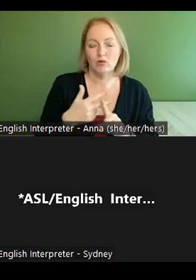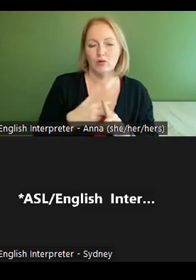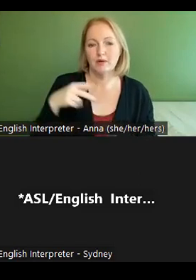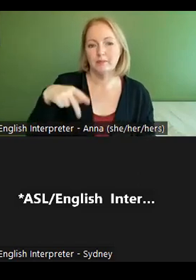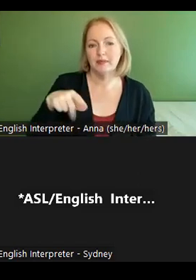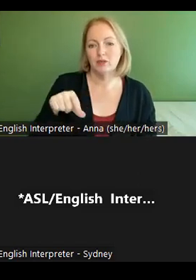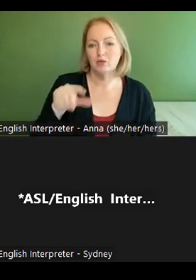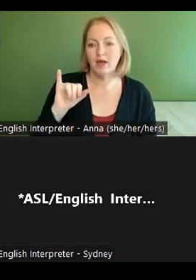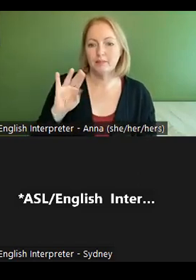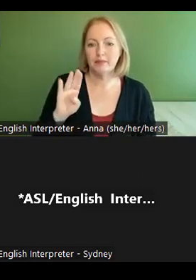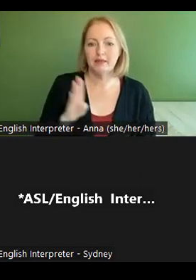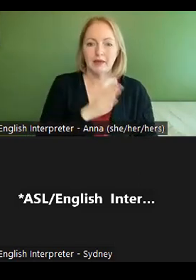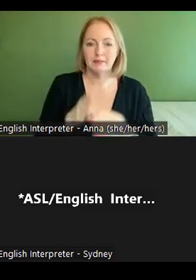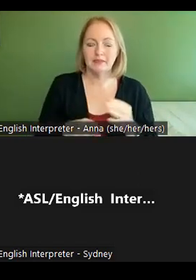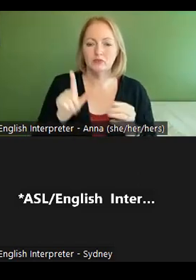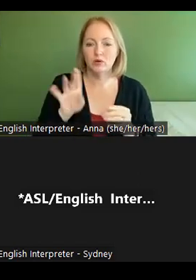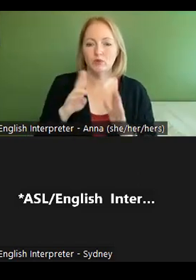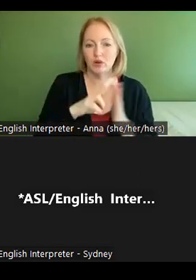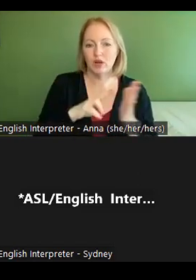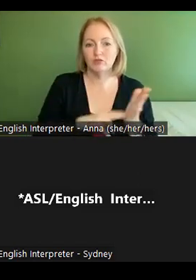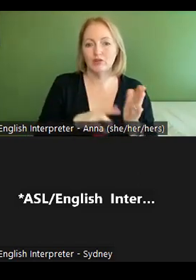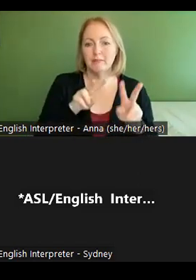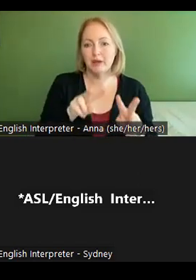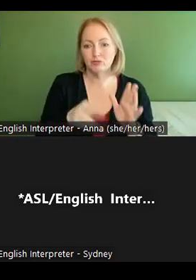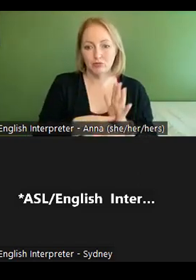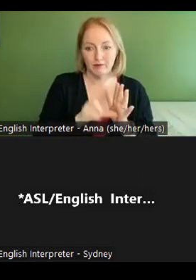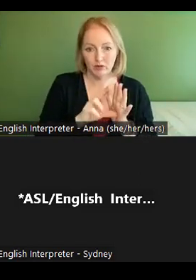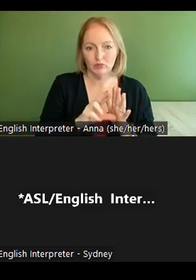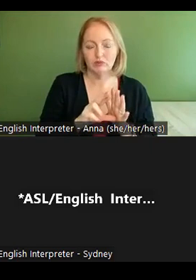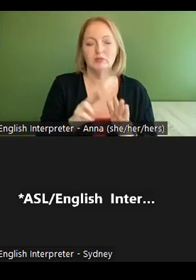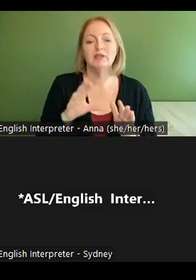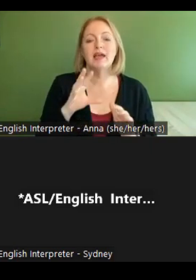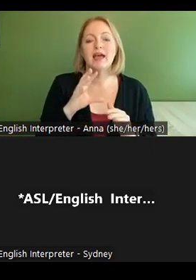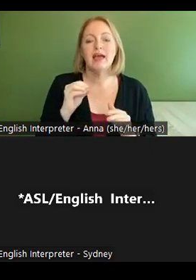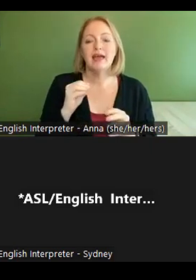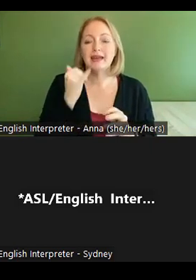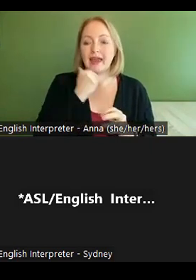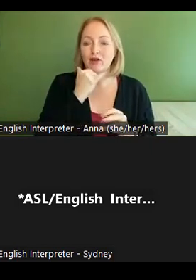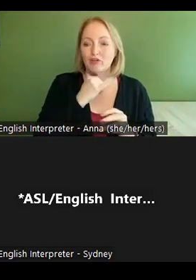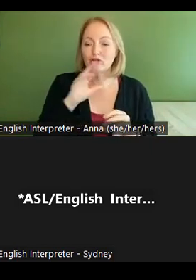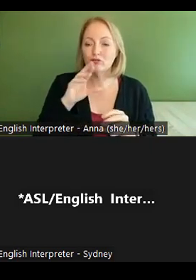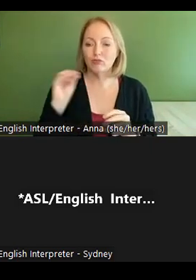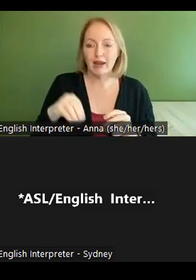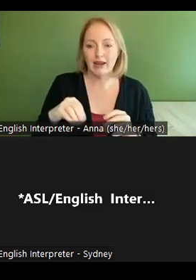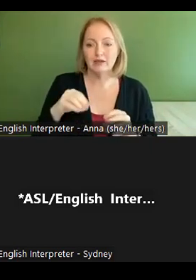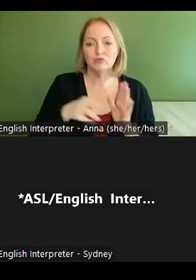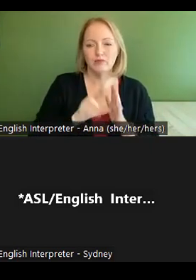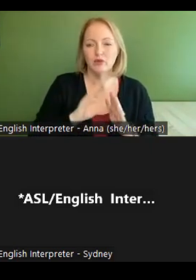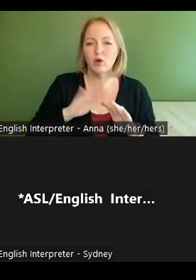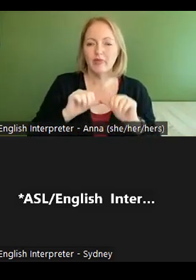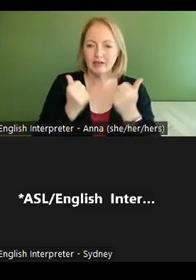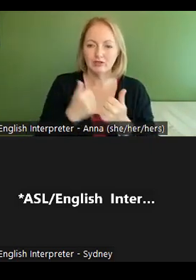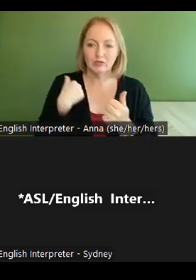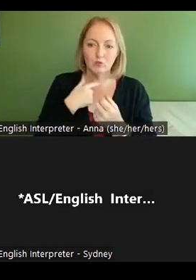completed 24 contract monitoring reviews, as well as an error rate review on the agencies that we